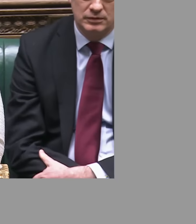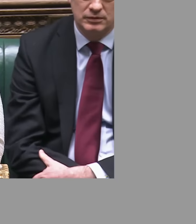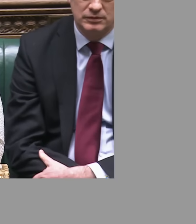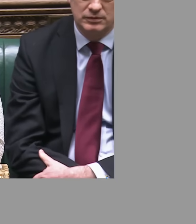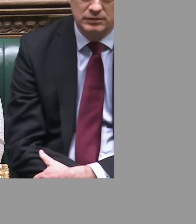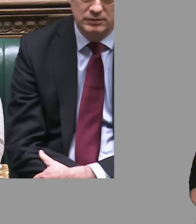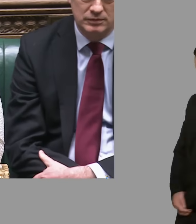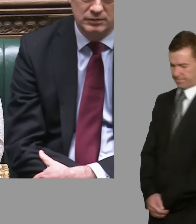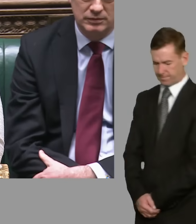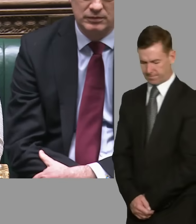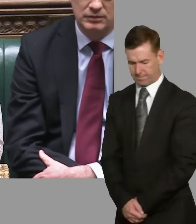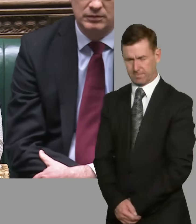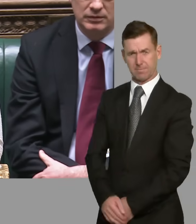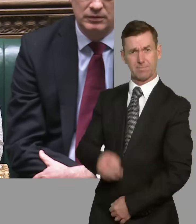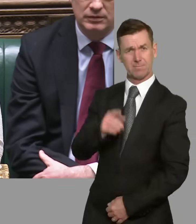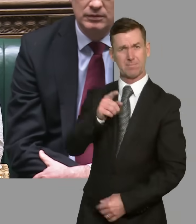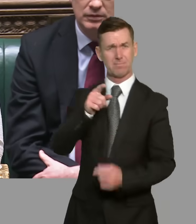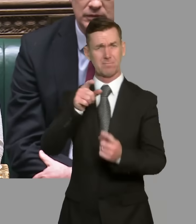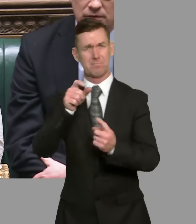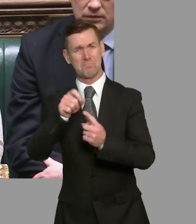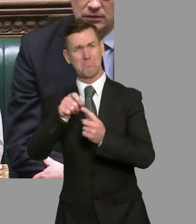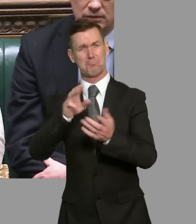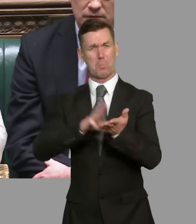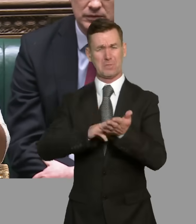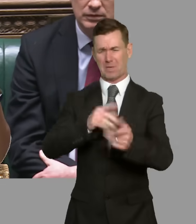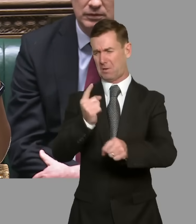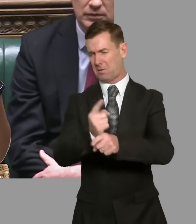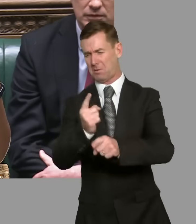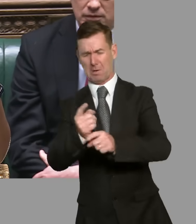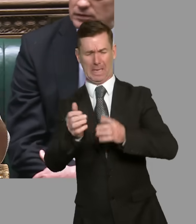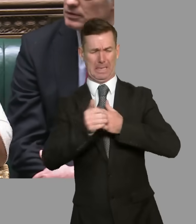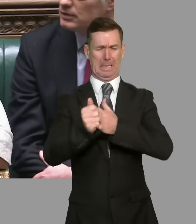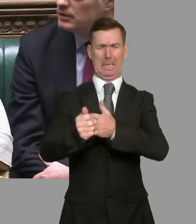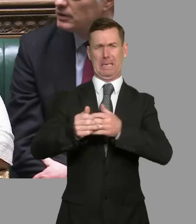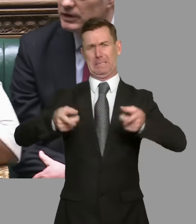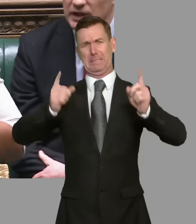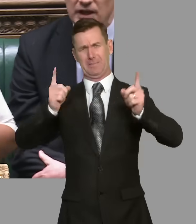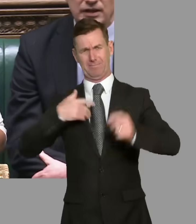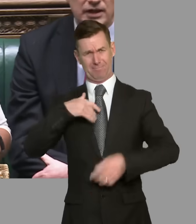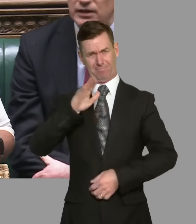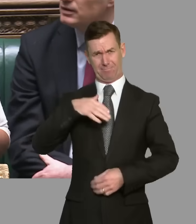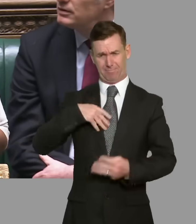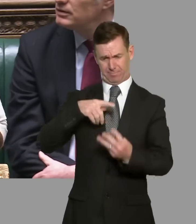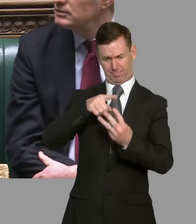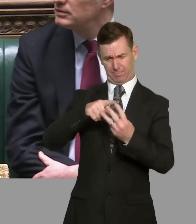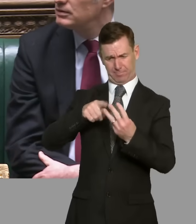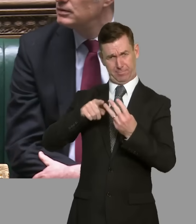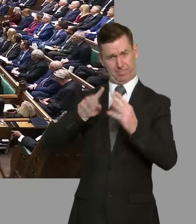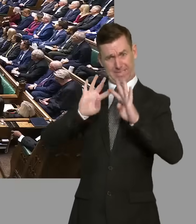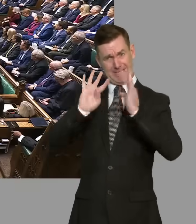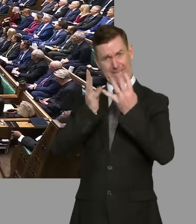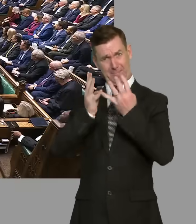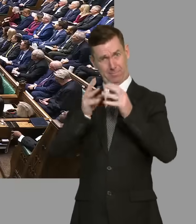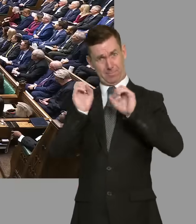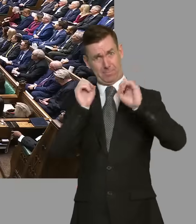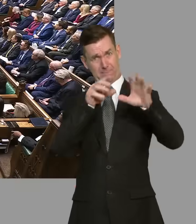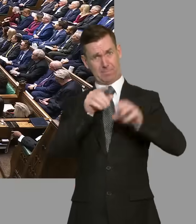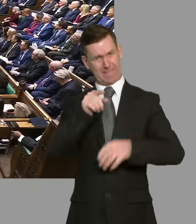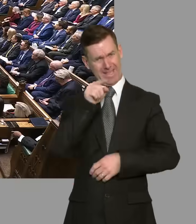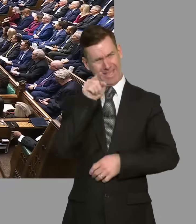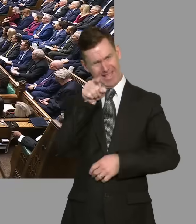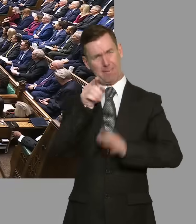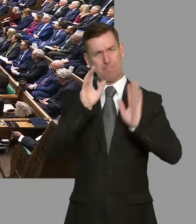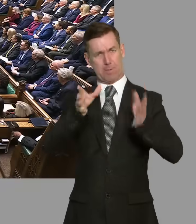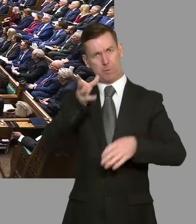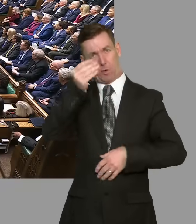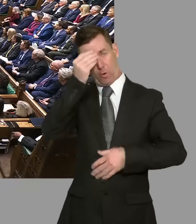told the Times on Saturday that he needed to learn from me. Order! I'll tell you now, I'm